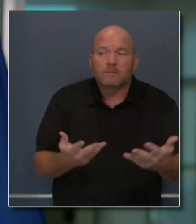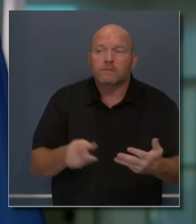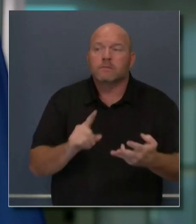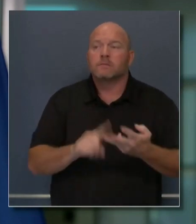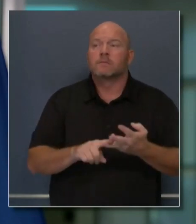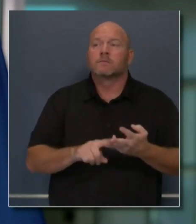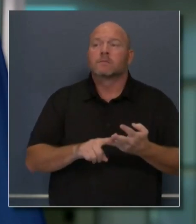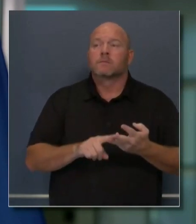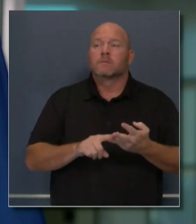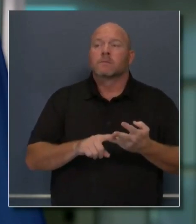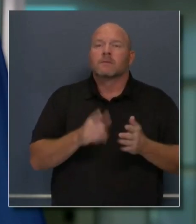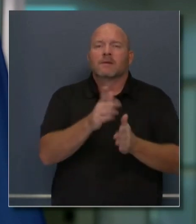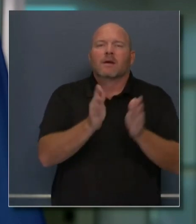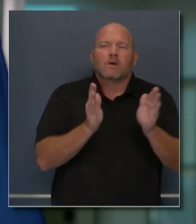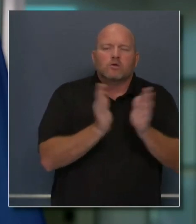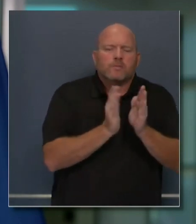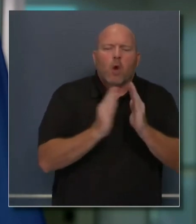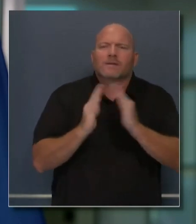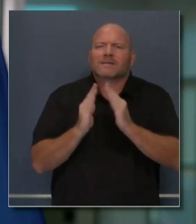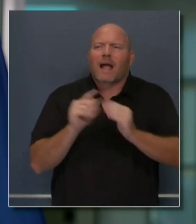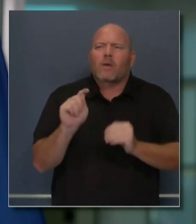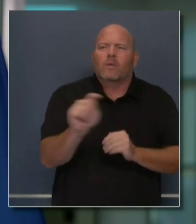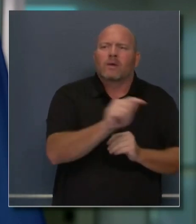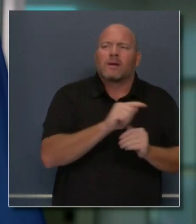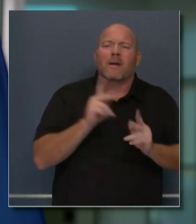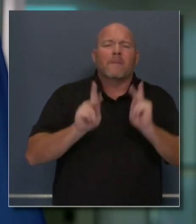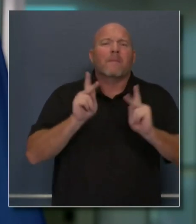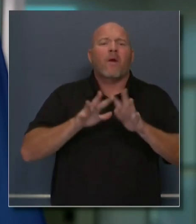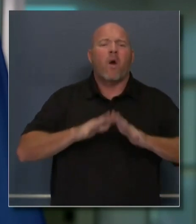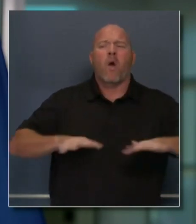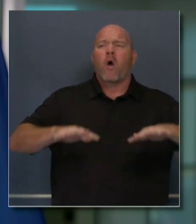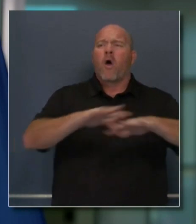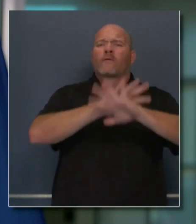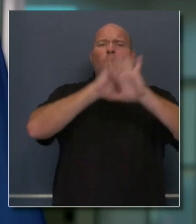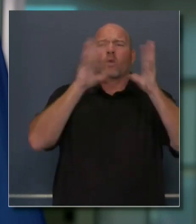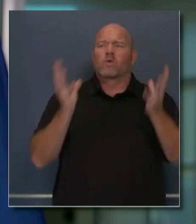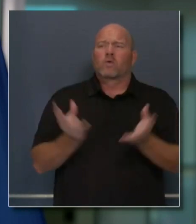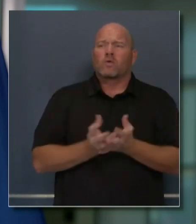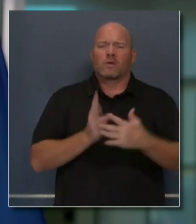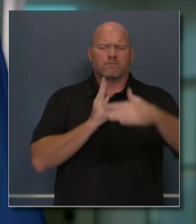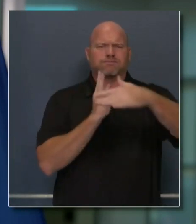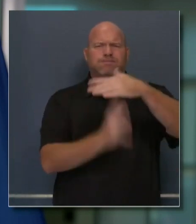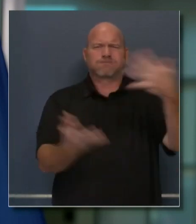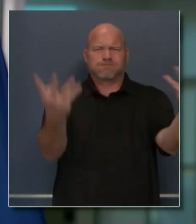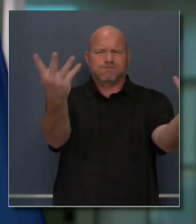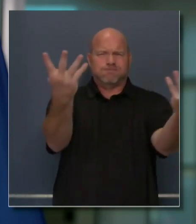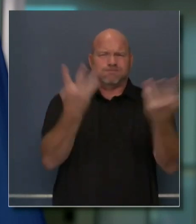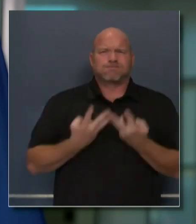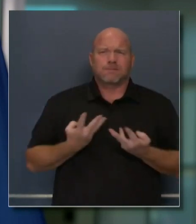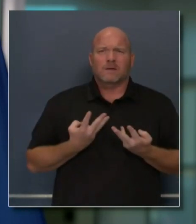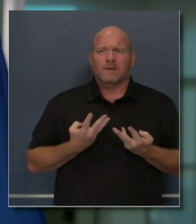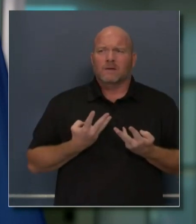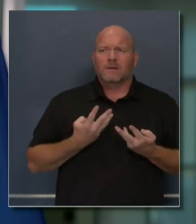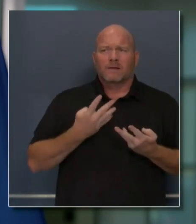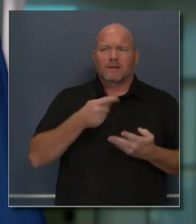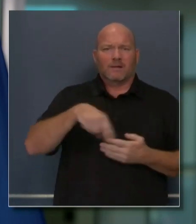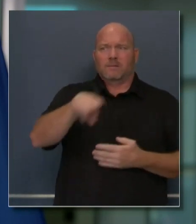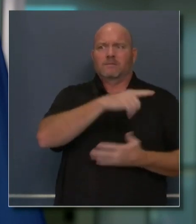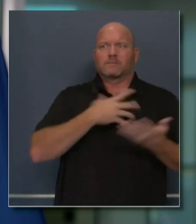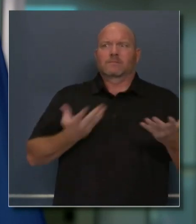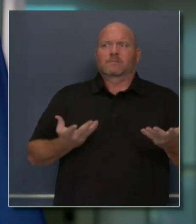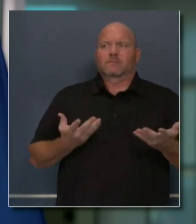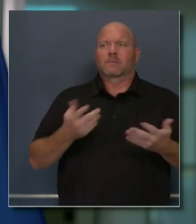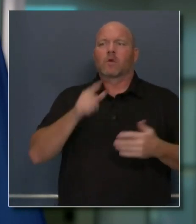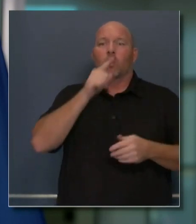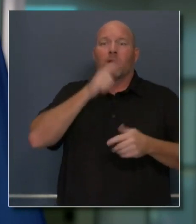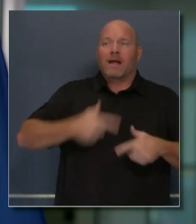cities. There's small cities, and there are people from all around the world that descend, not just people that are proximate to these theme parks that come together and mix.